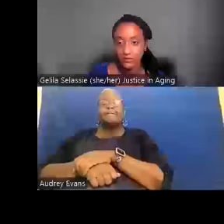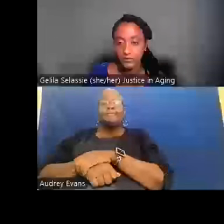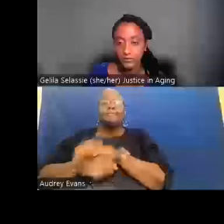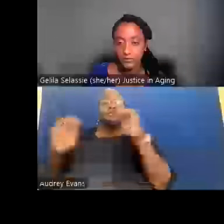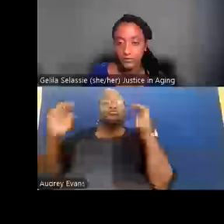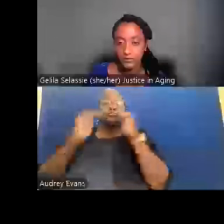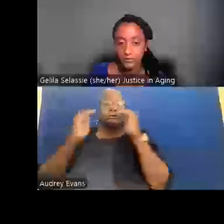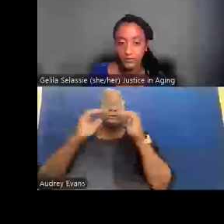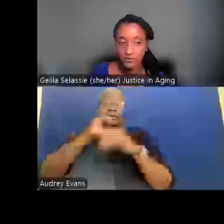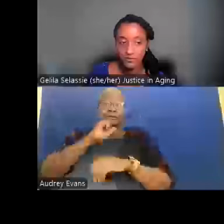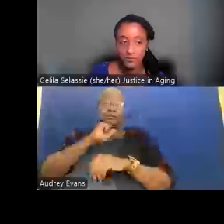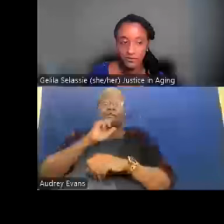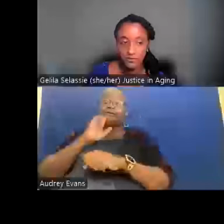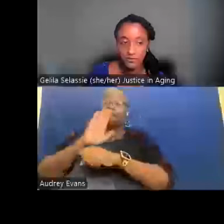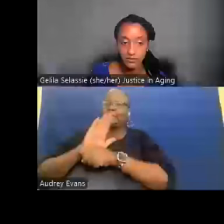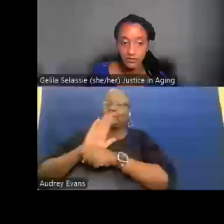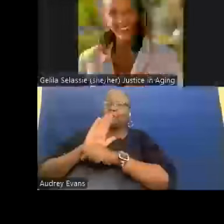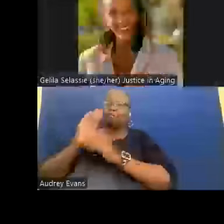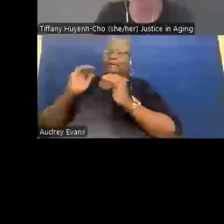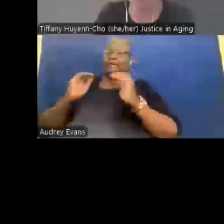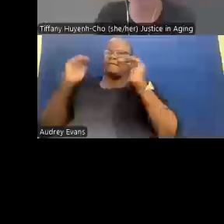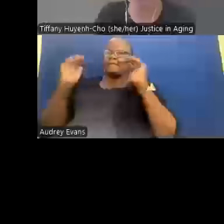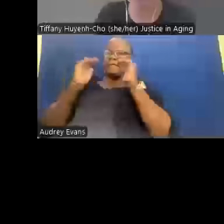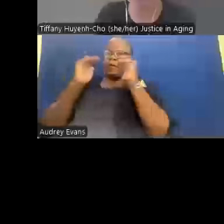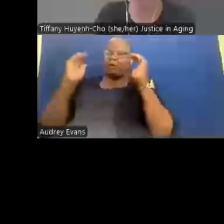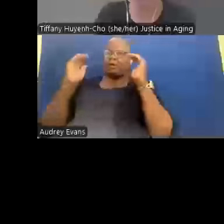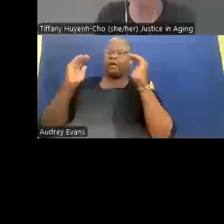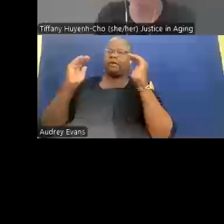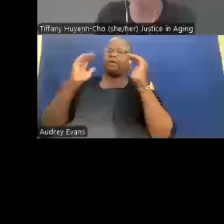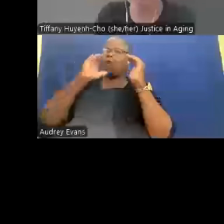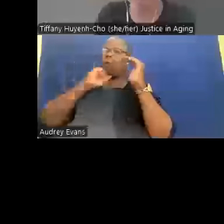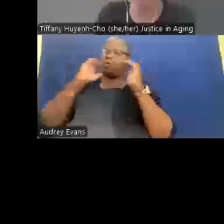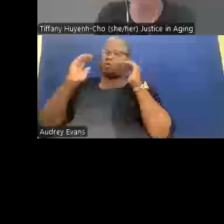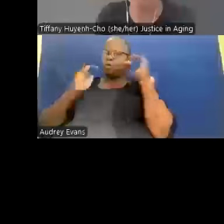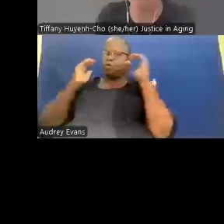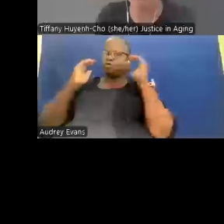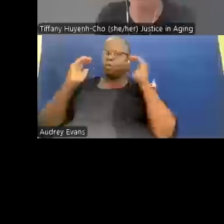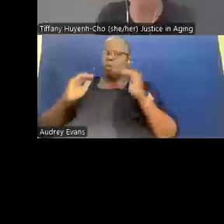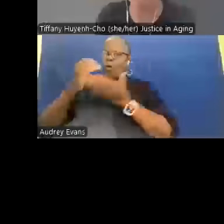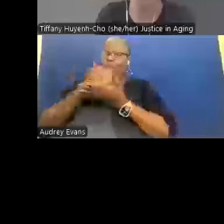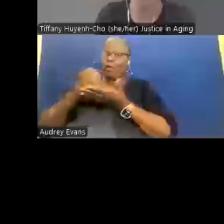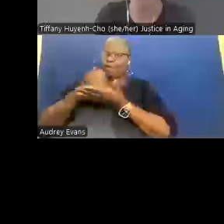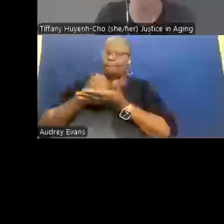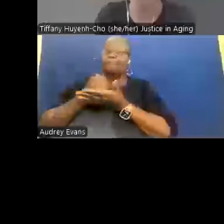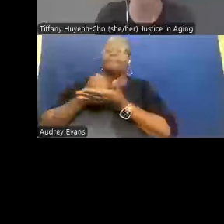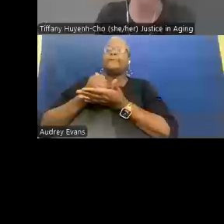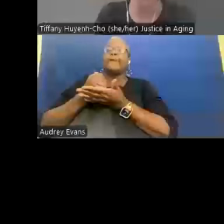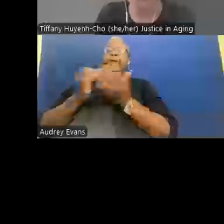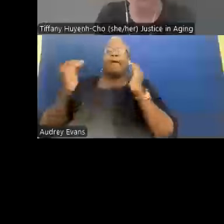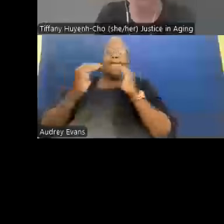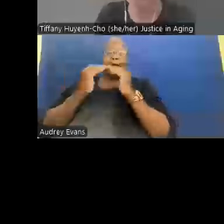Justice and Aging is committed to advancing equity for low-income older adults in the areas of